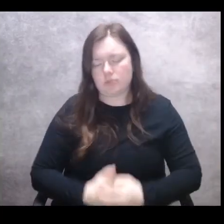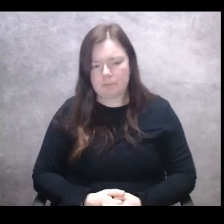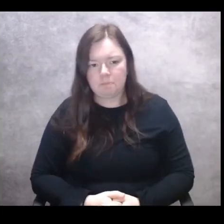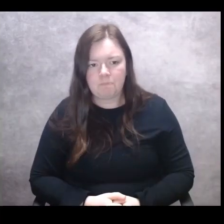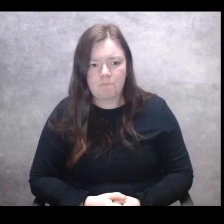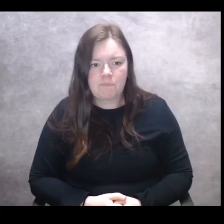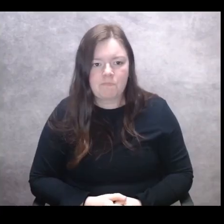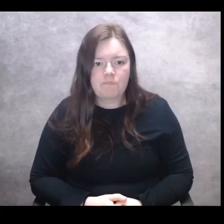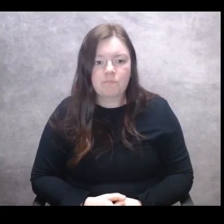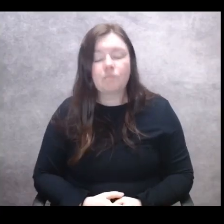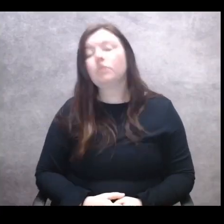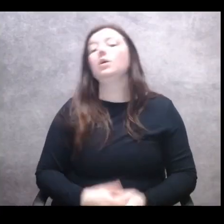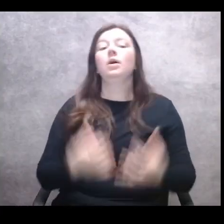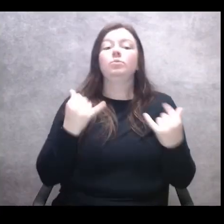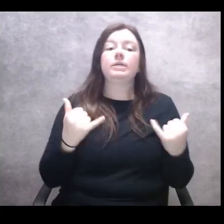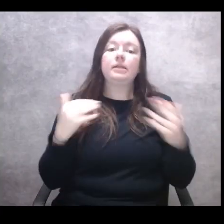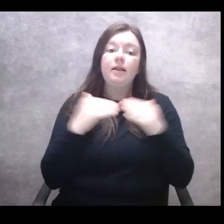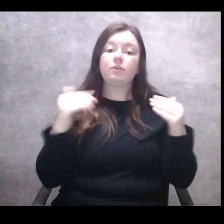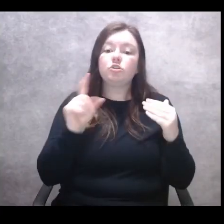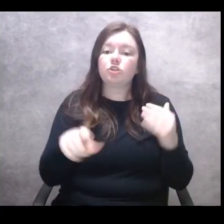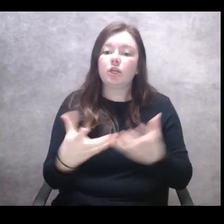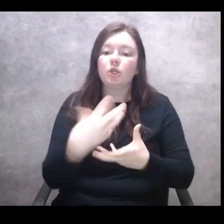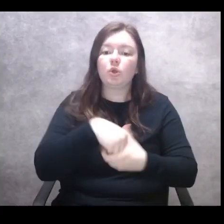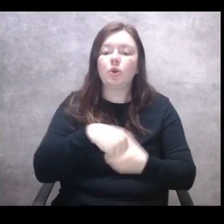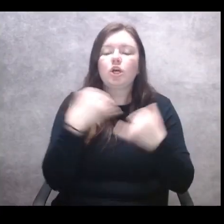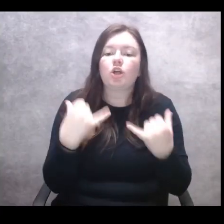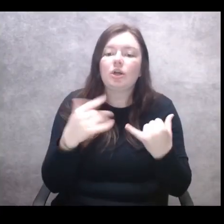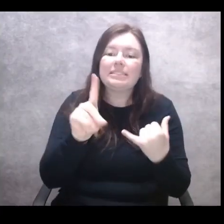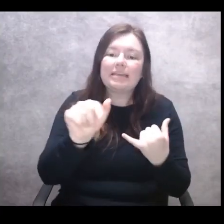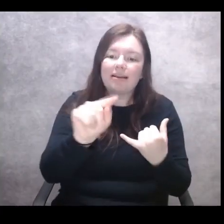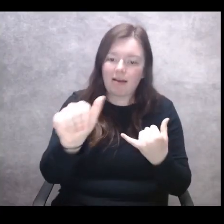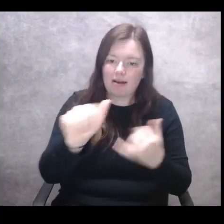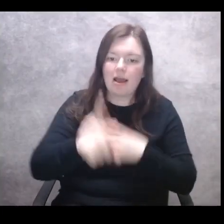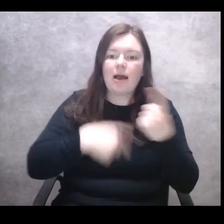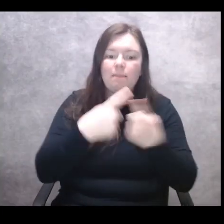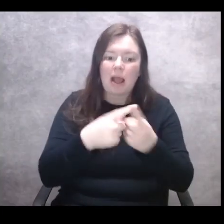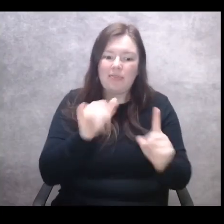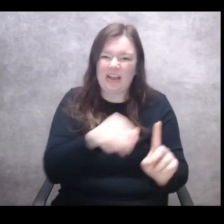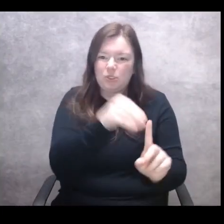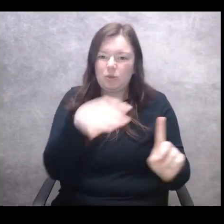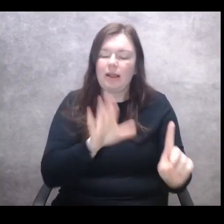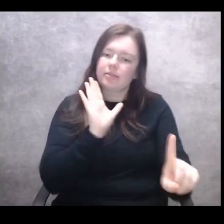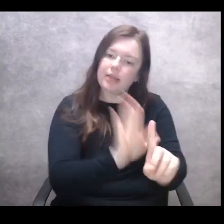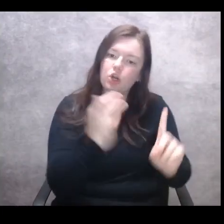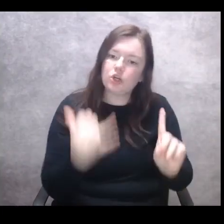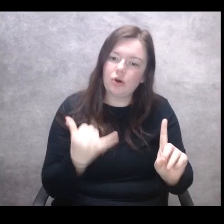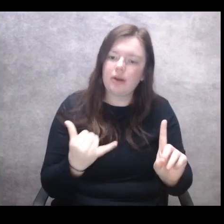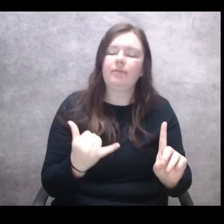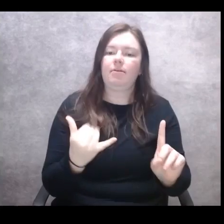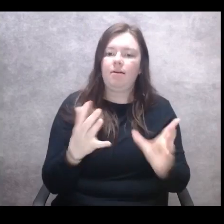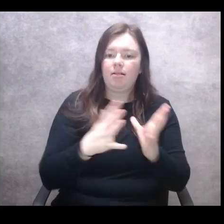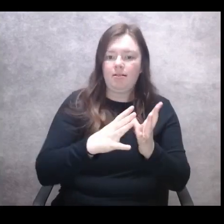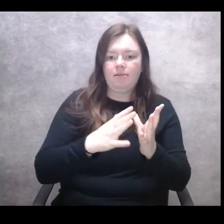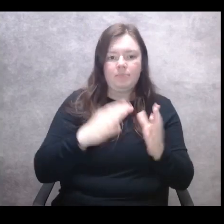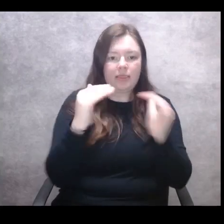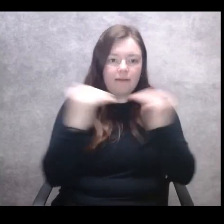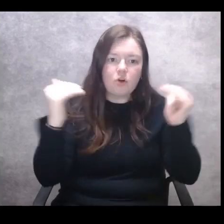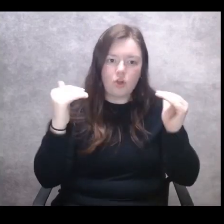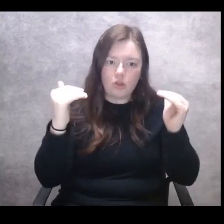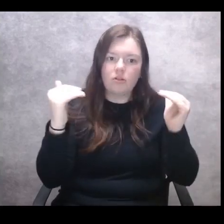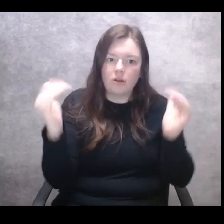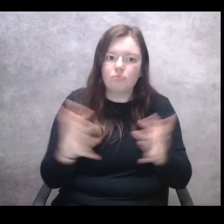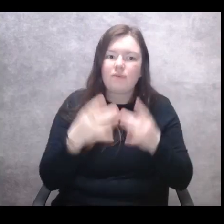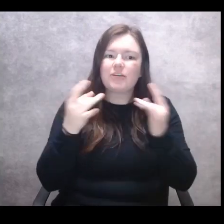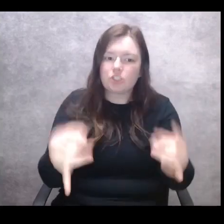examples. The present level should include current data regarding the student's current level of proficiency